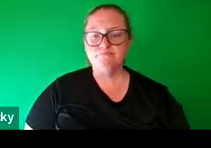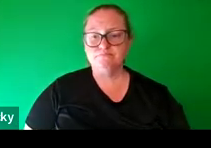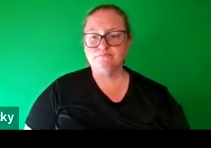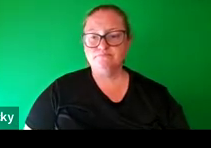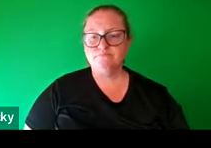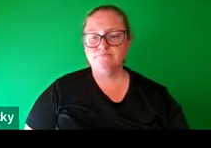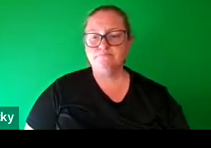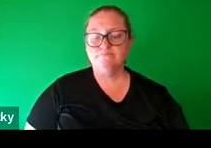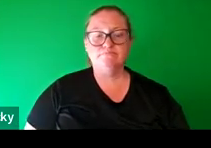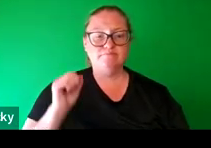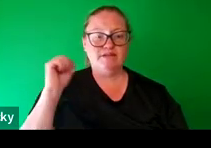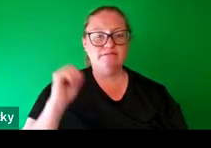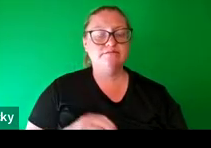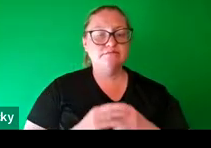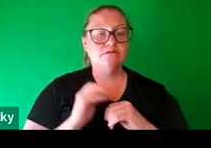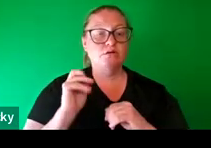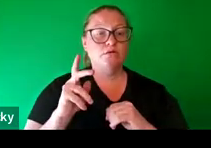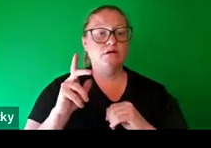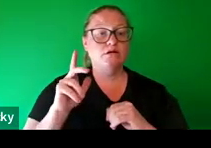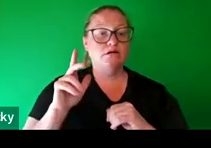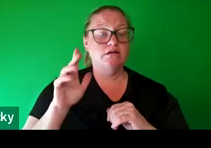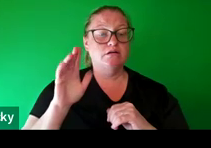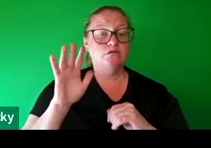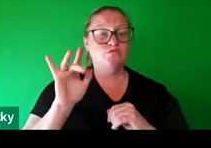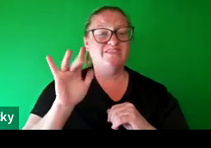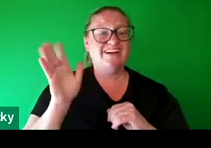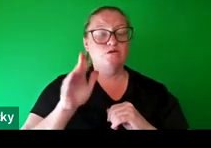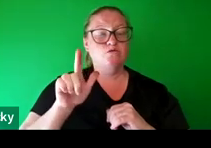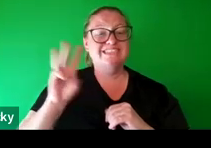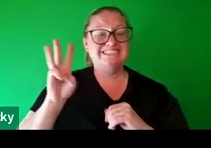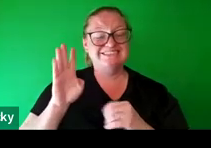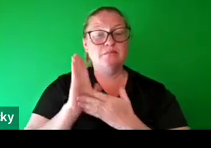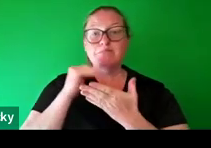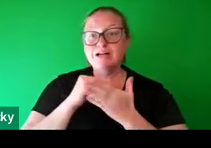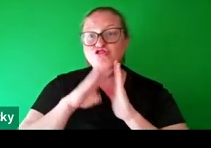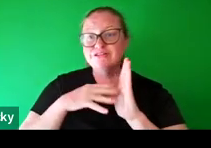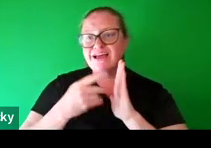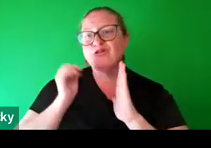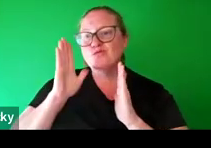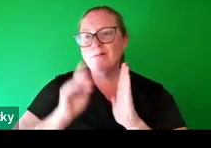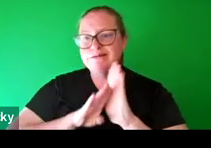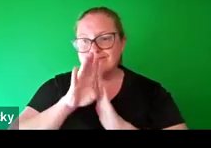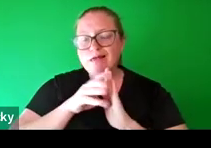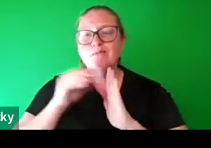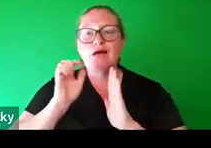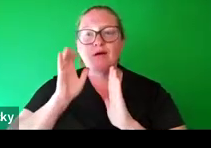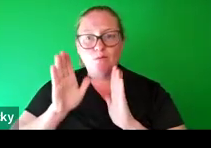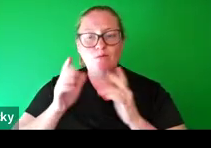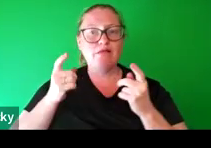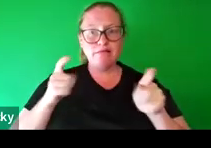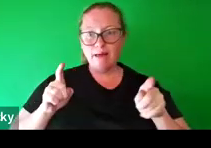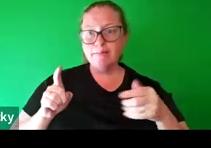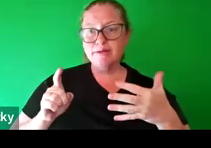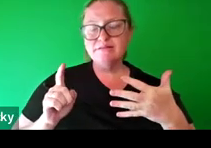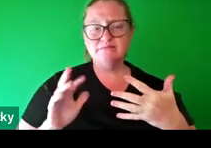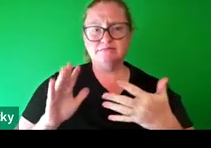Yes. Okay. So the 25-26 budget calendar will be developed and will come before, I